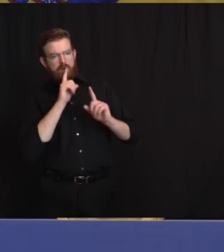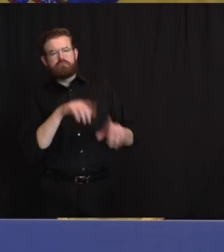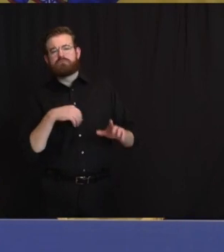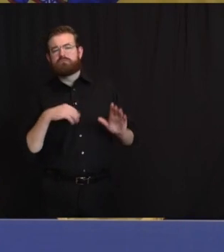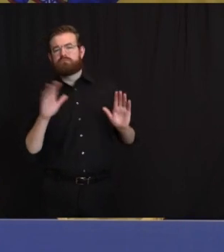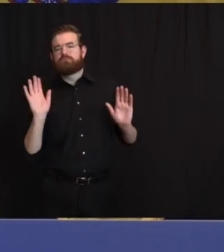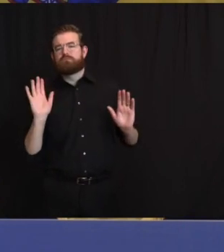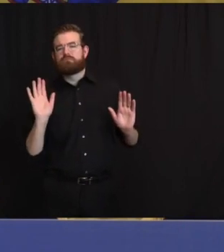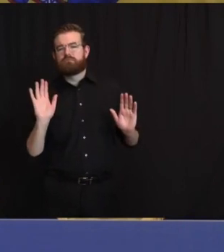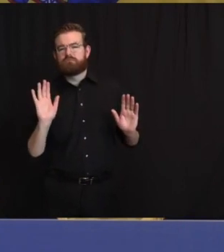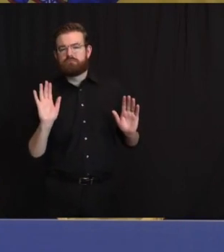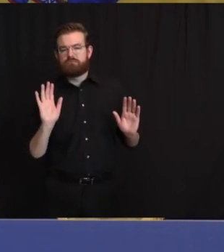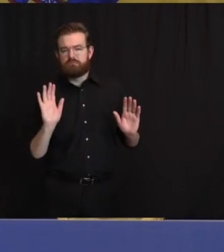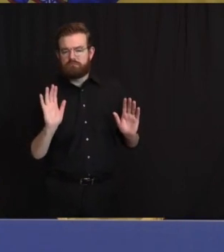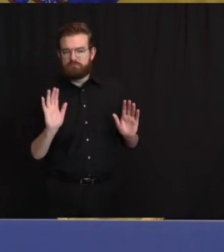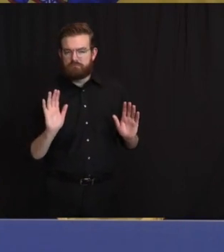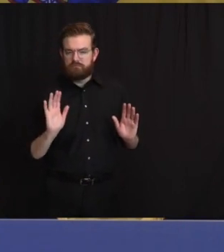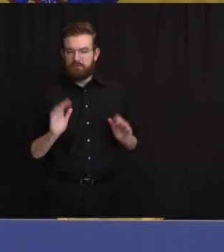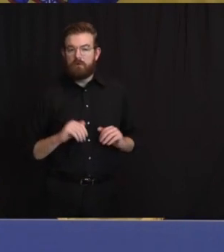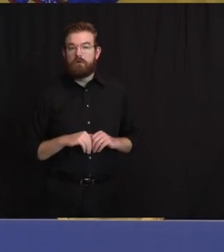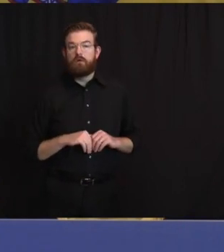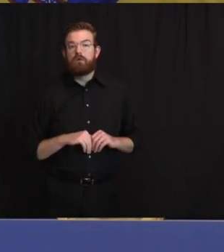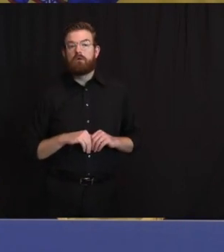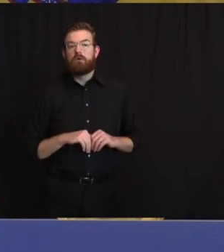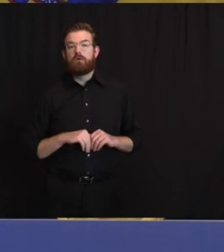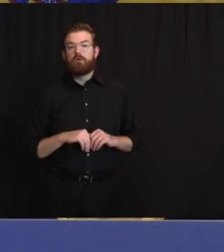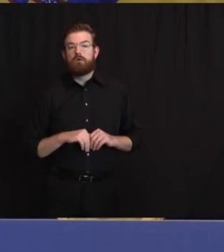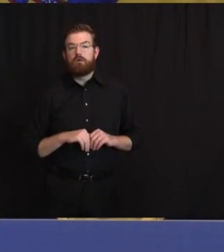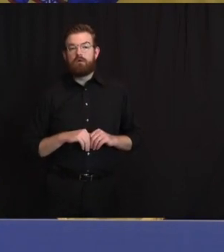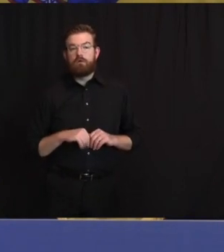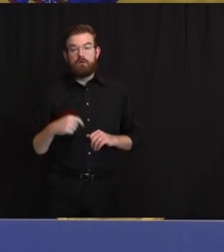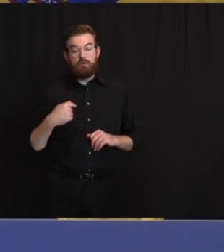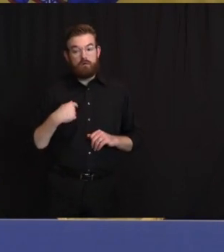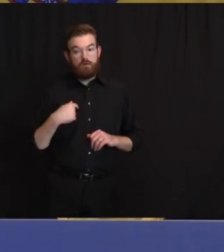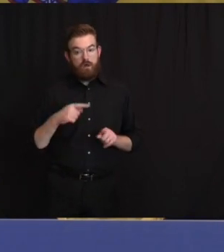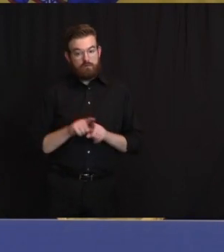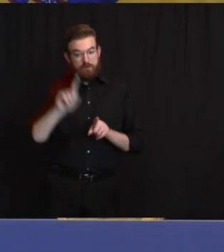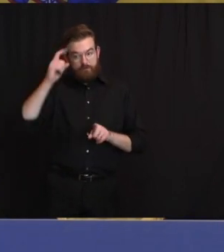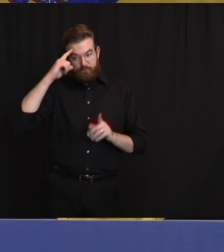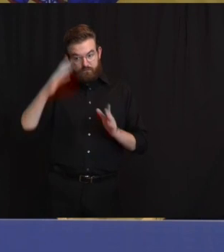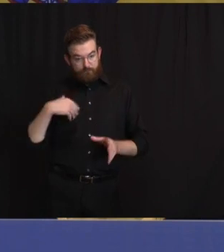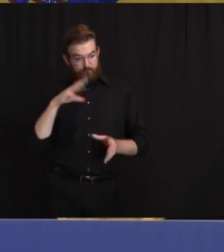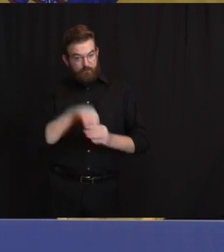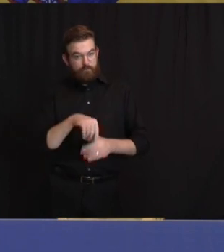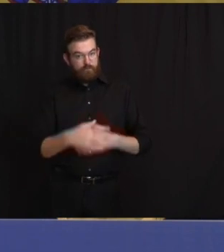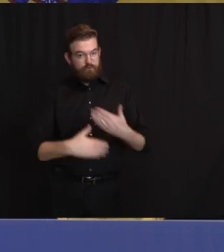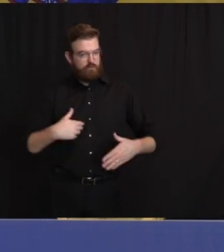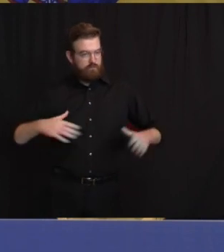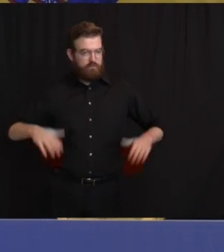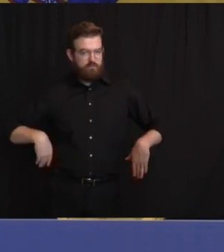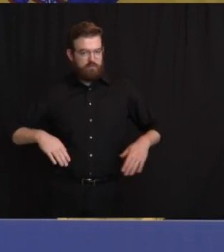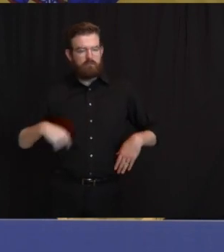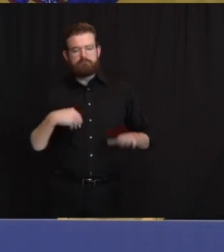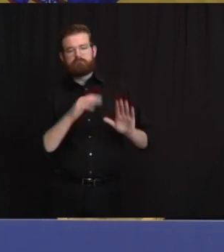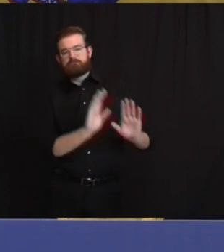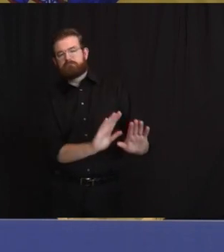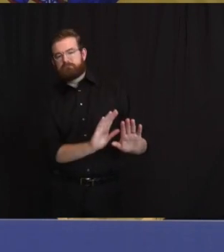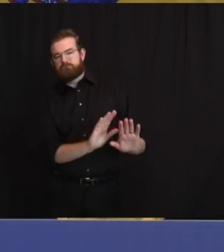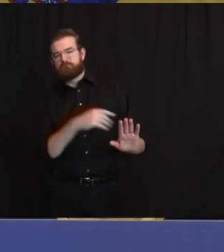experience as governor with this process, and I take the question under